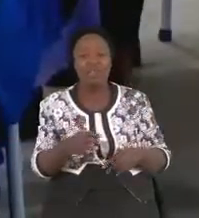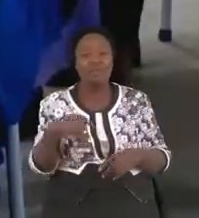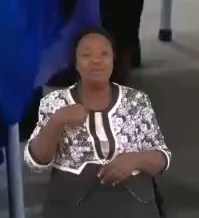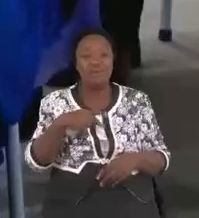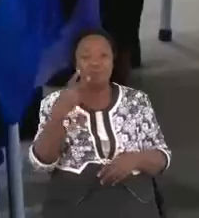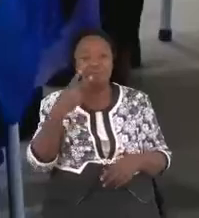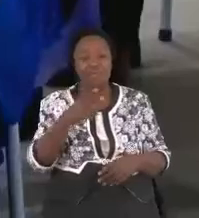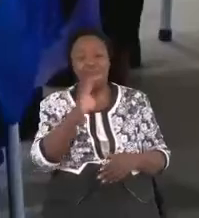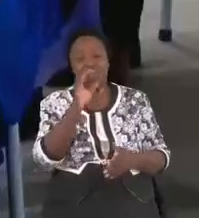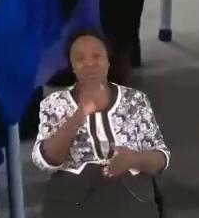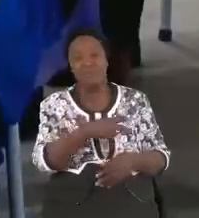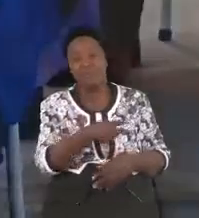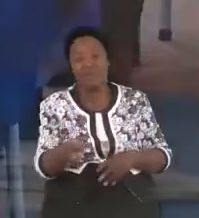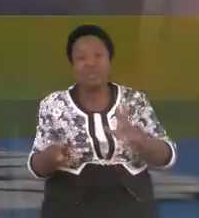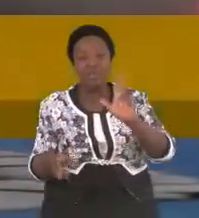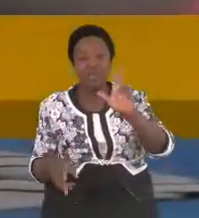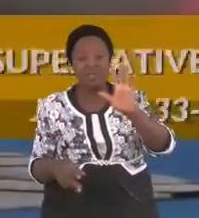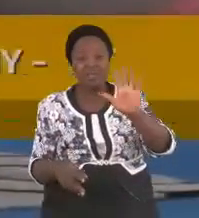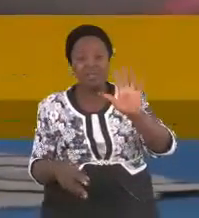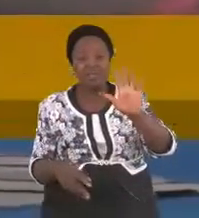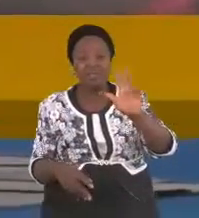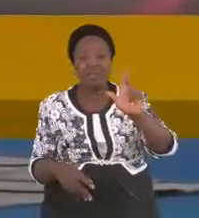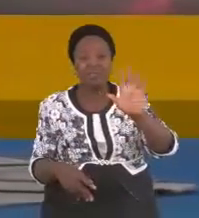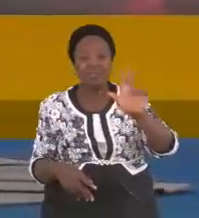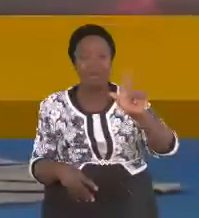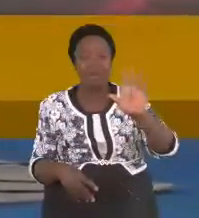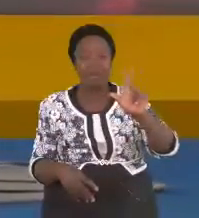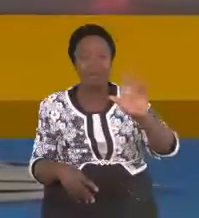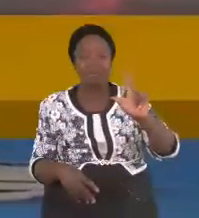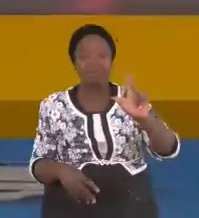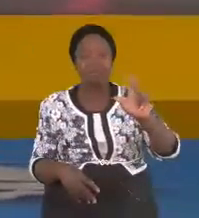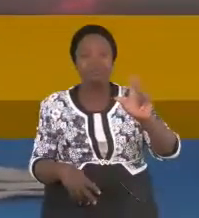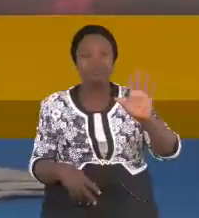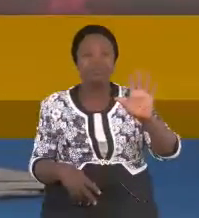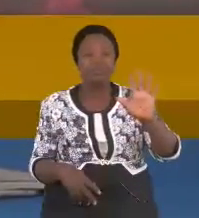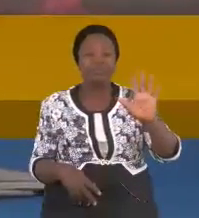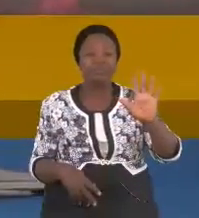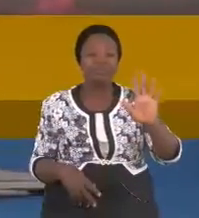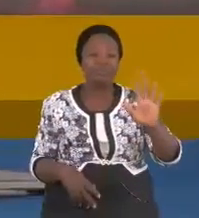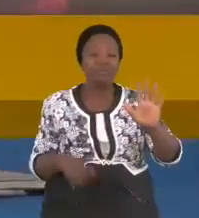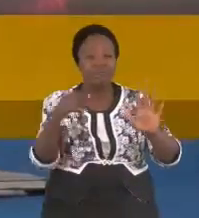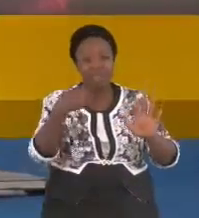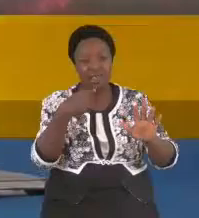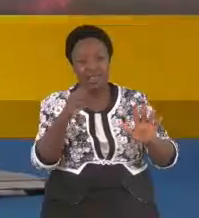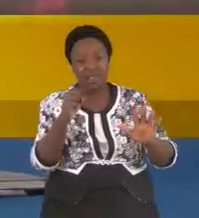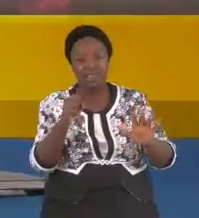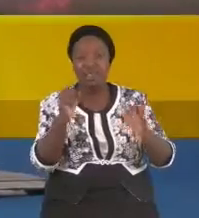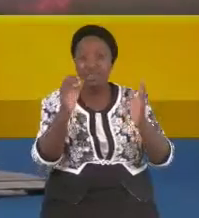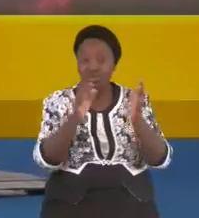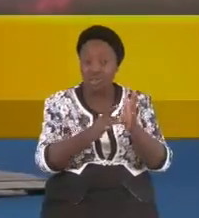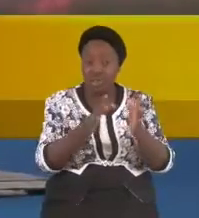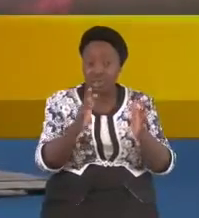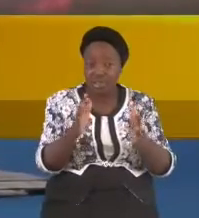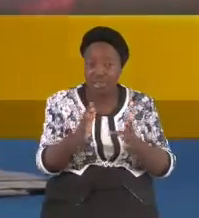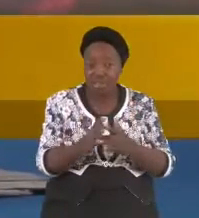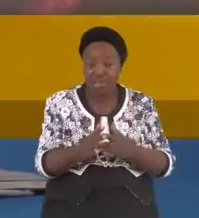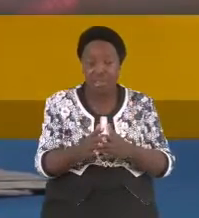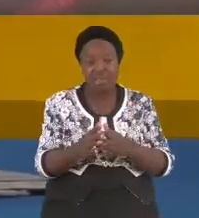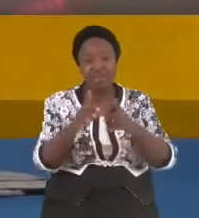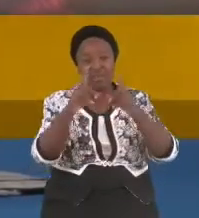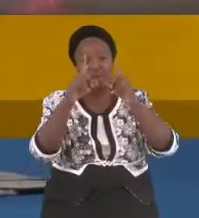35 in chapter 11 verse 35 it says jesus wage